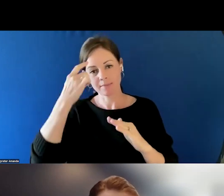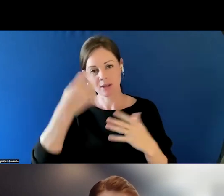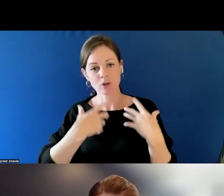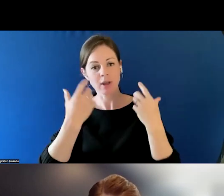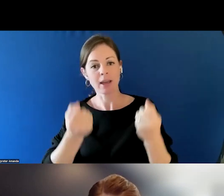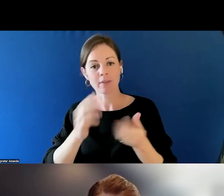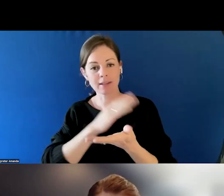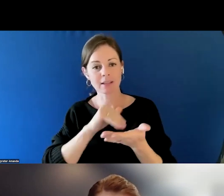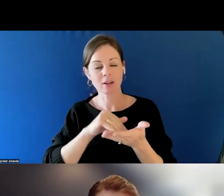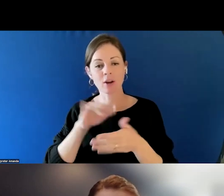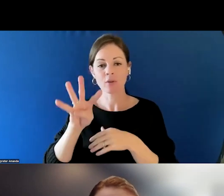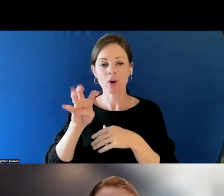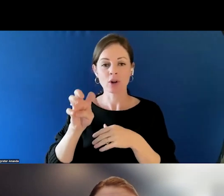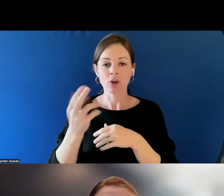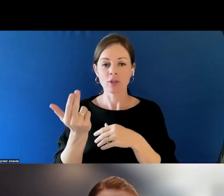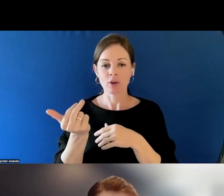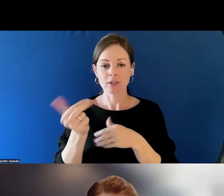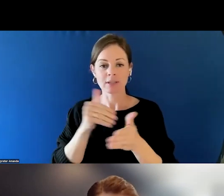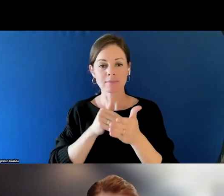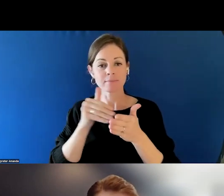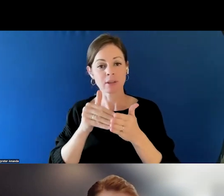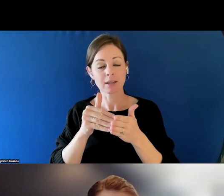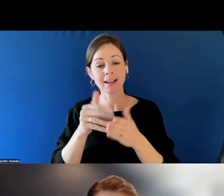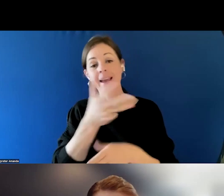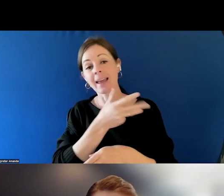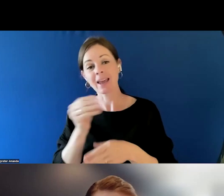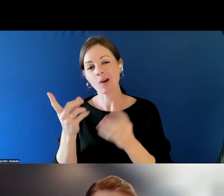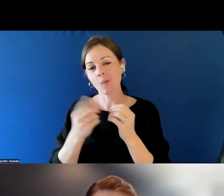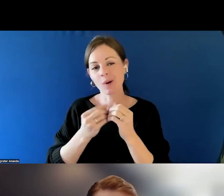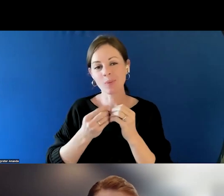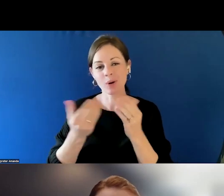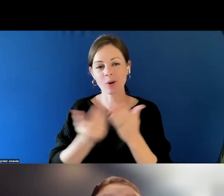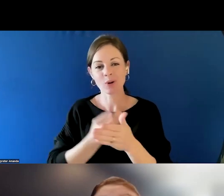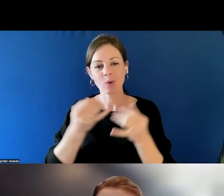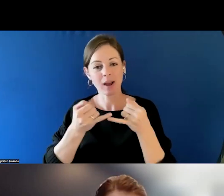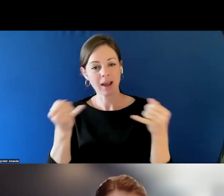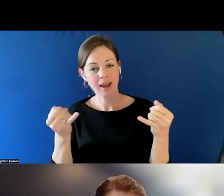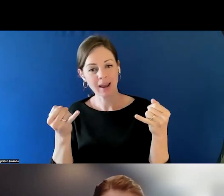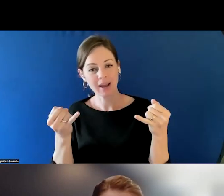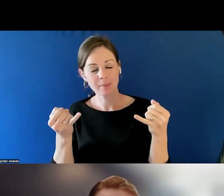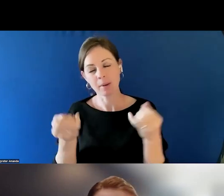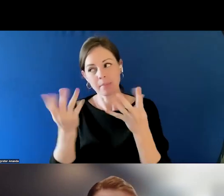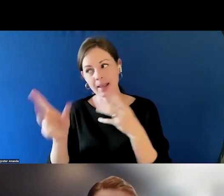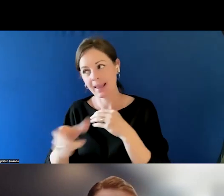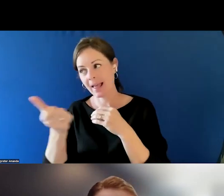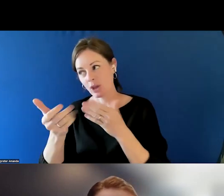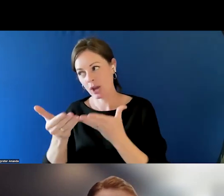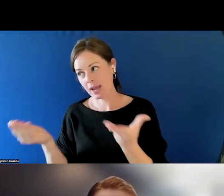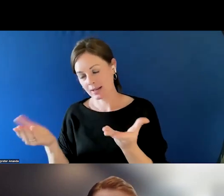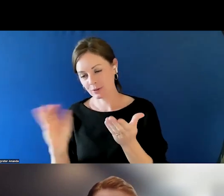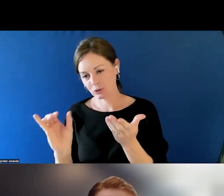at $413 million, as well as one more new item just to flag, among many other items, of course,